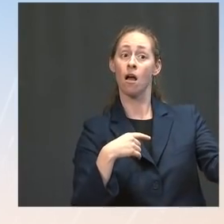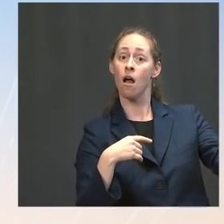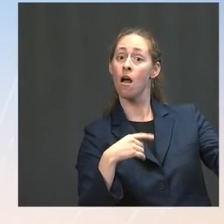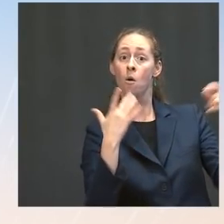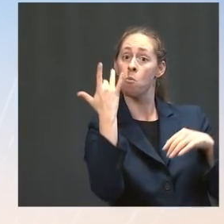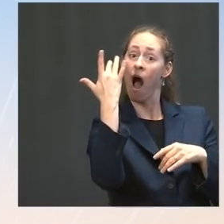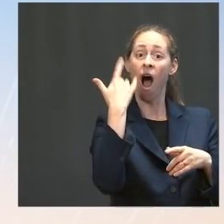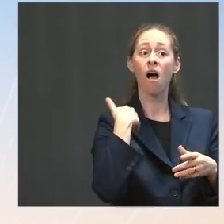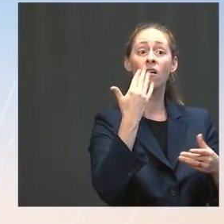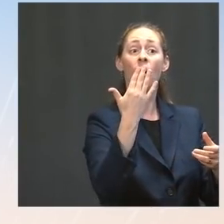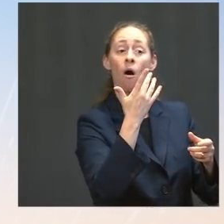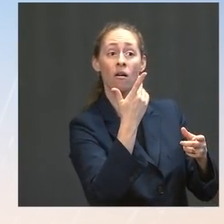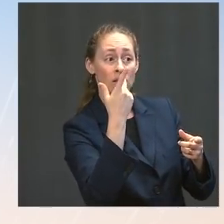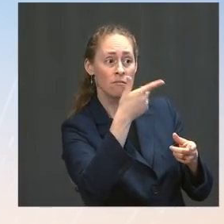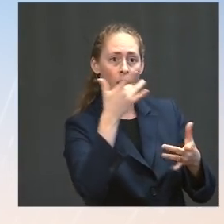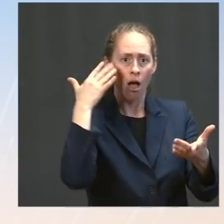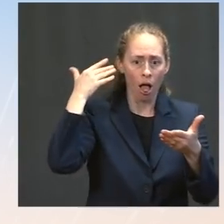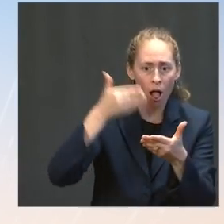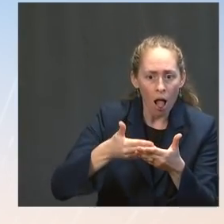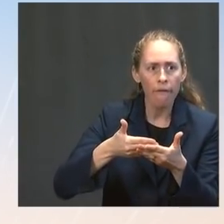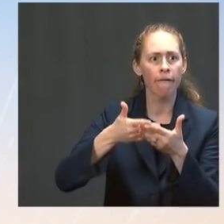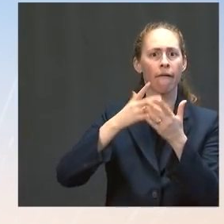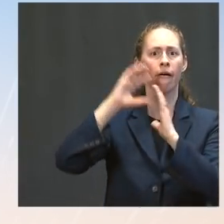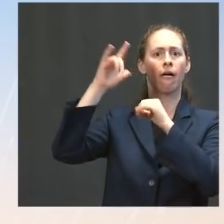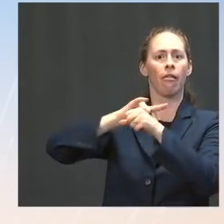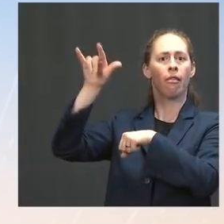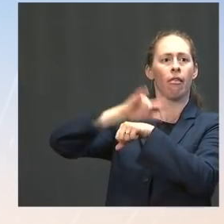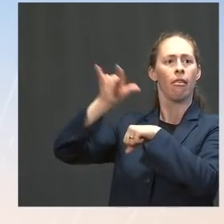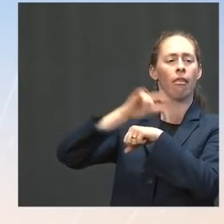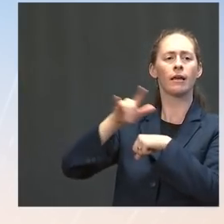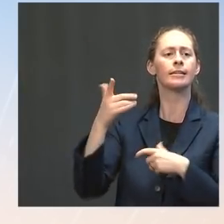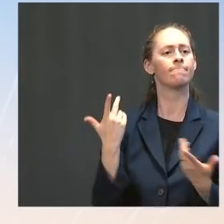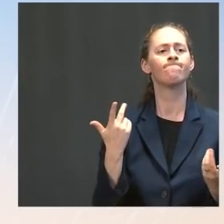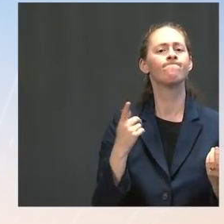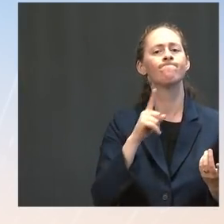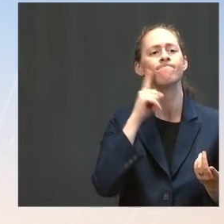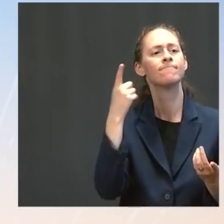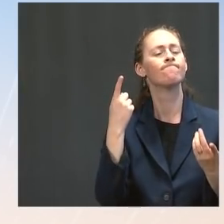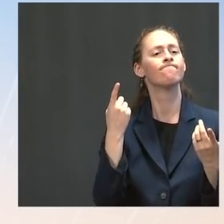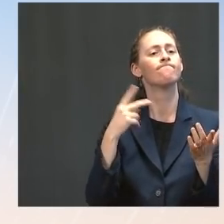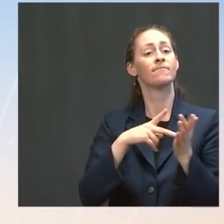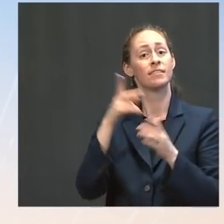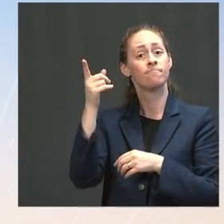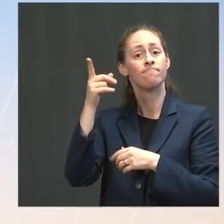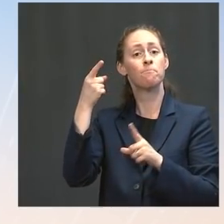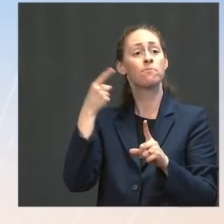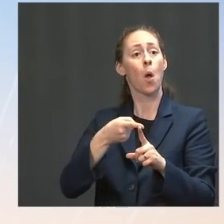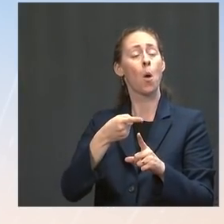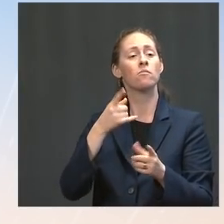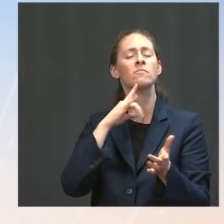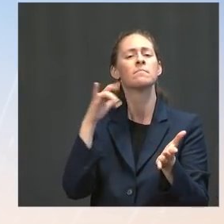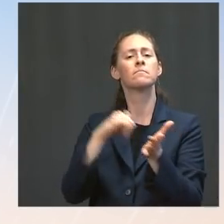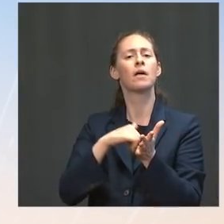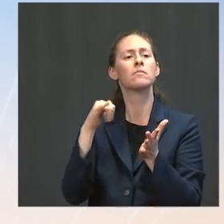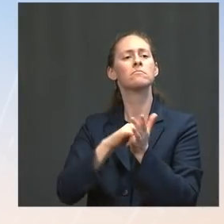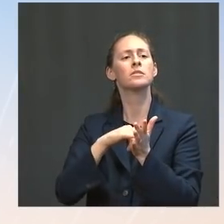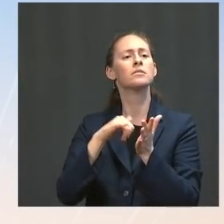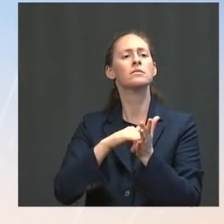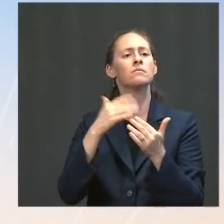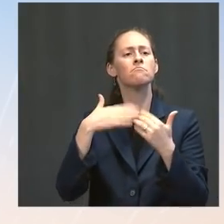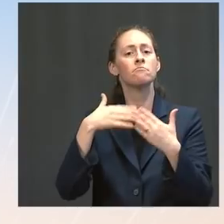then mean that negotiations are now underway between the U.S. and Mexico on returning to the Migrant Protection Protocol? Well, the Department of State, DHS,